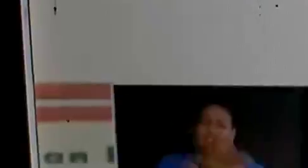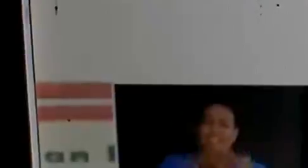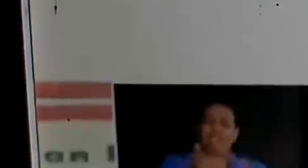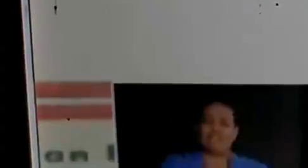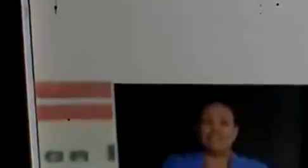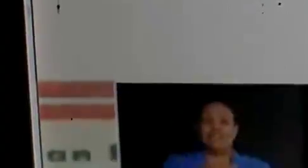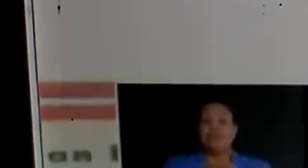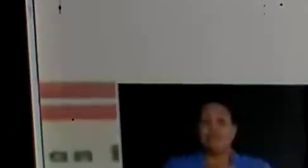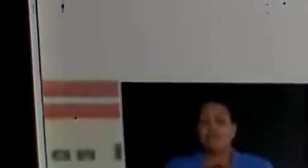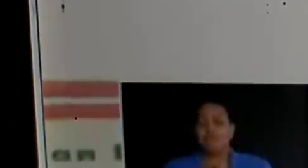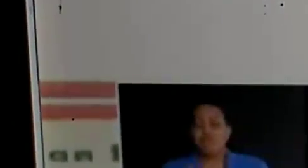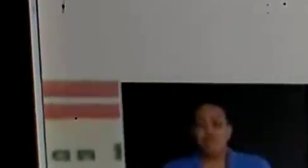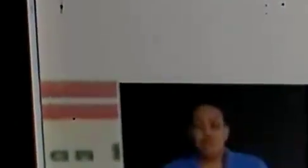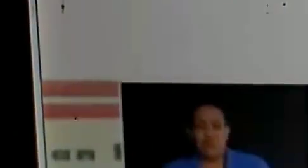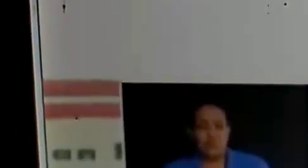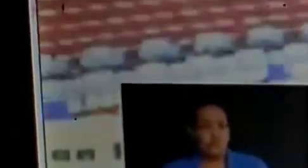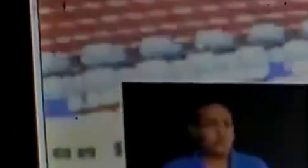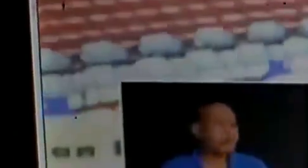of the park.